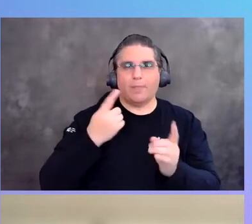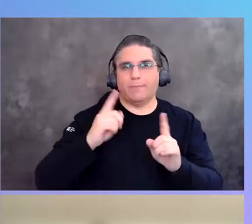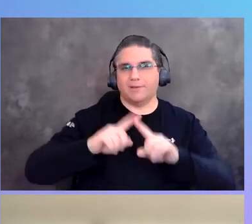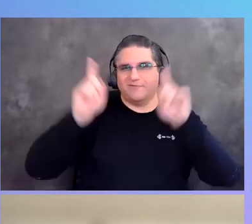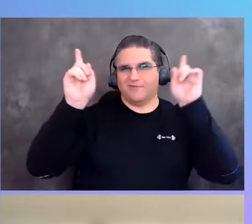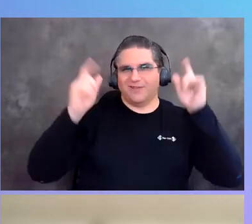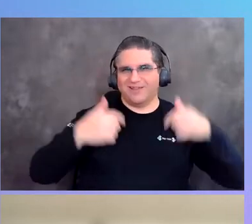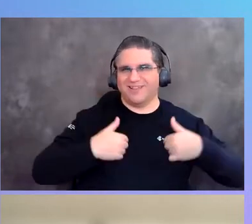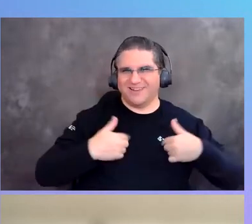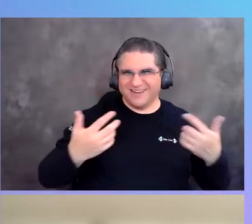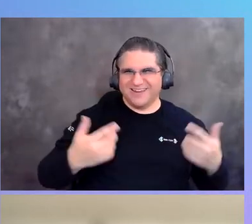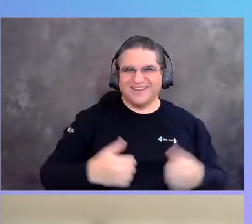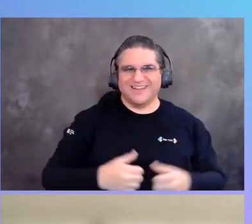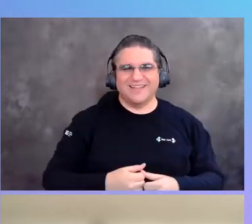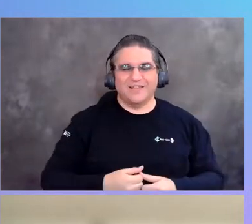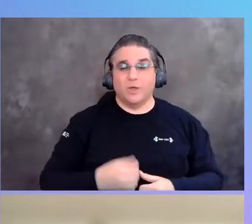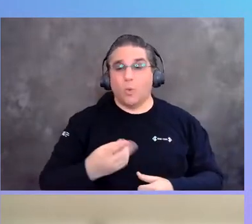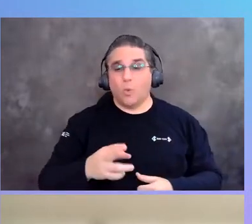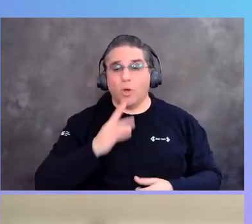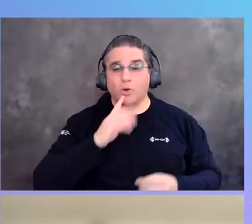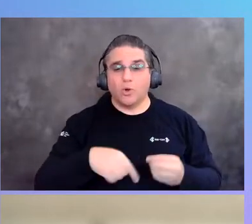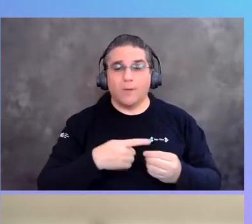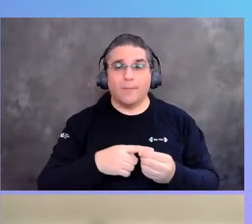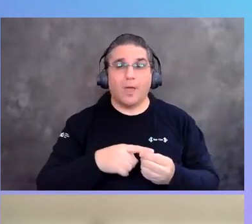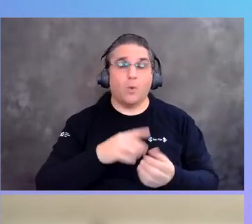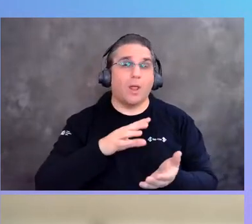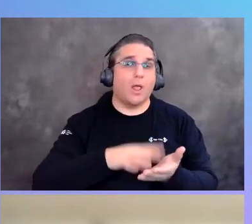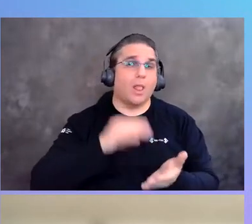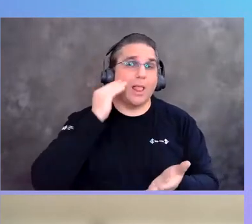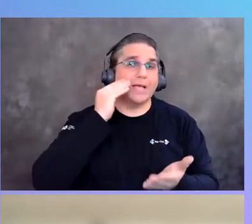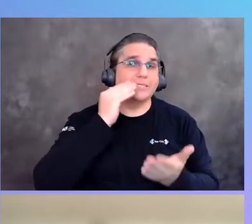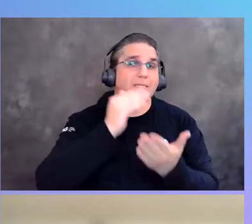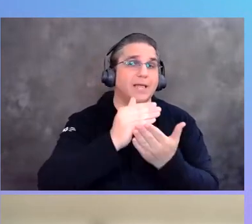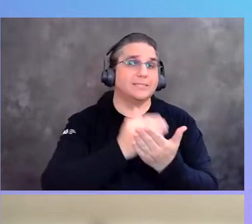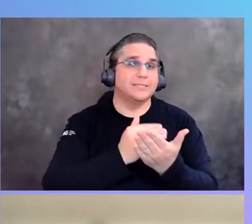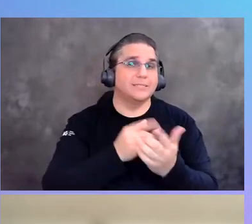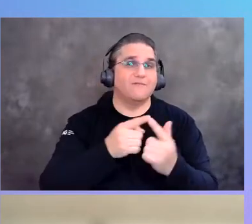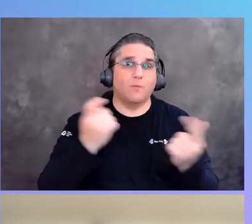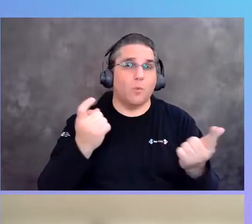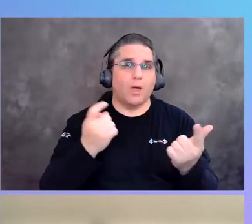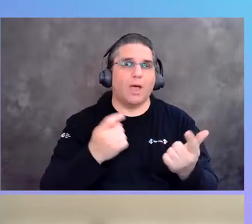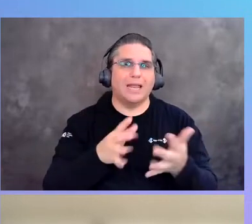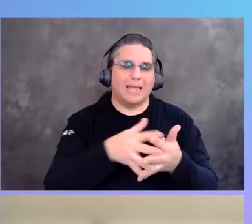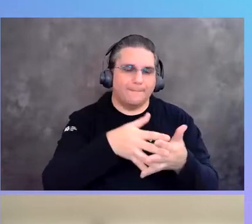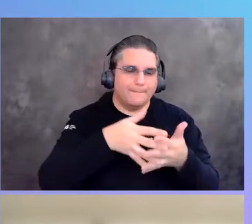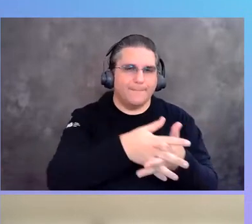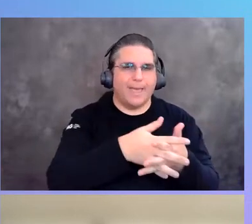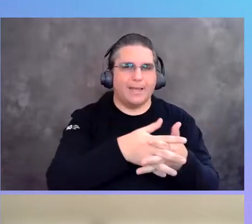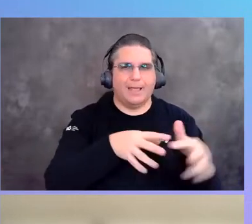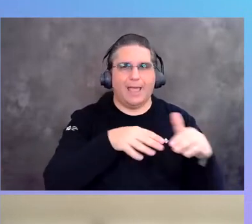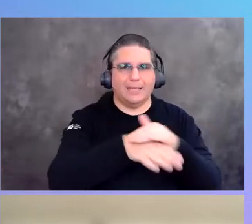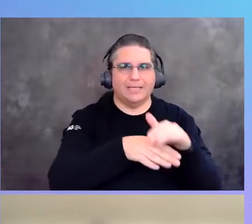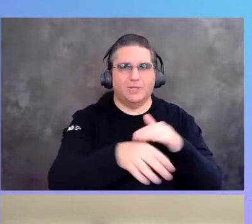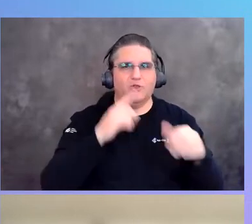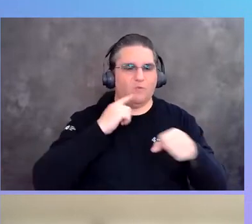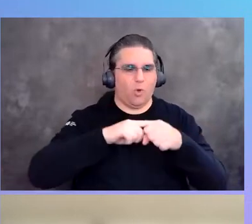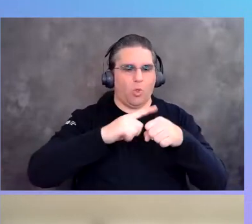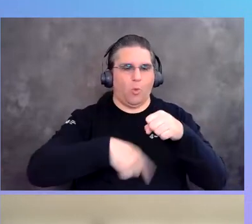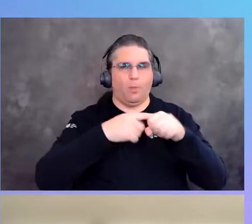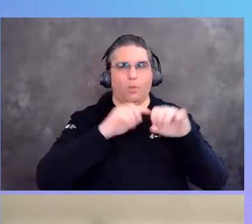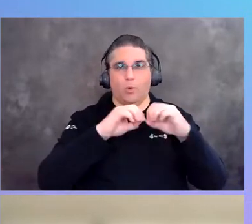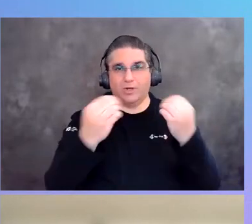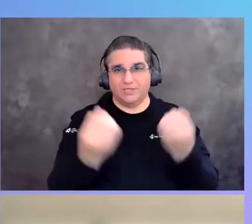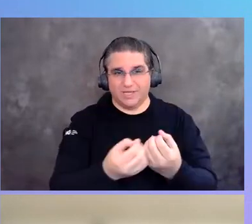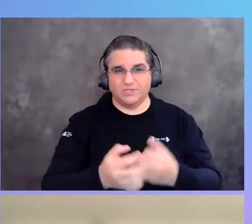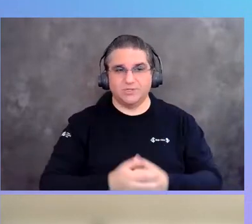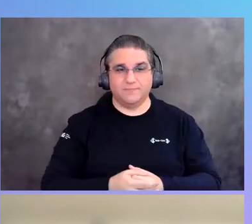way you could put it is lessons learned from embedding accessibility across a global organization. And the last 8 years I worked for